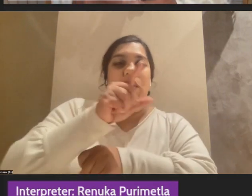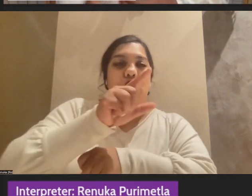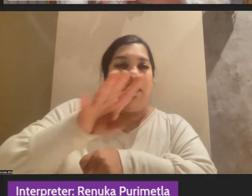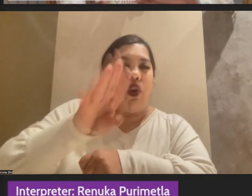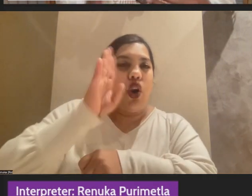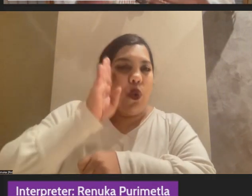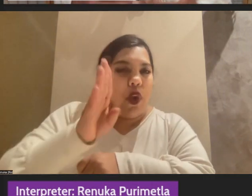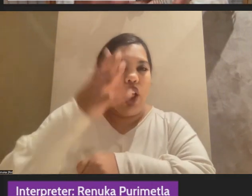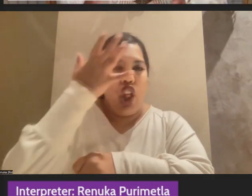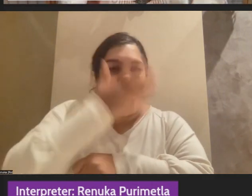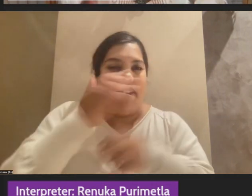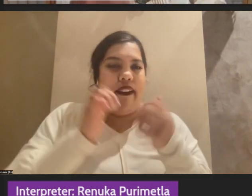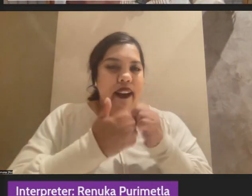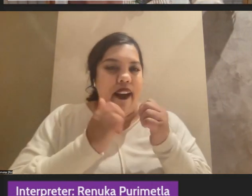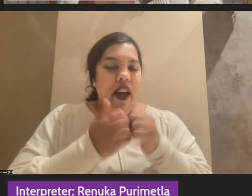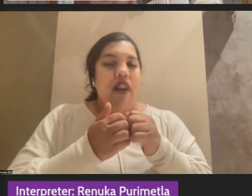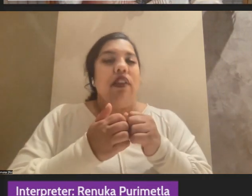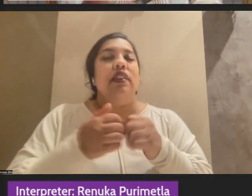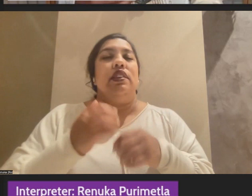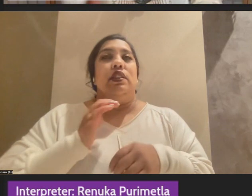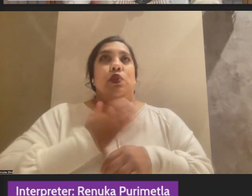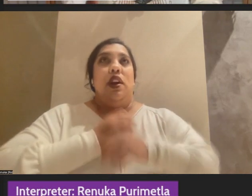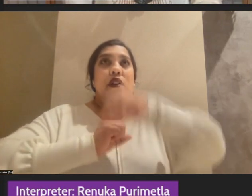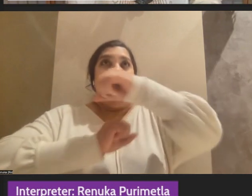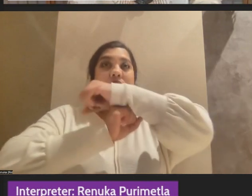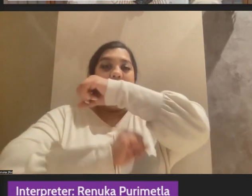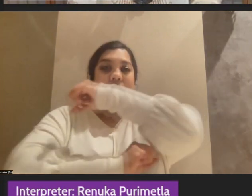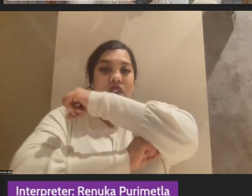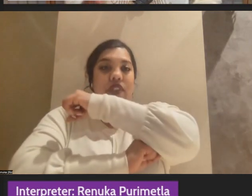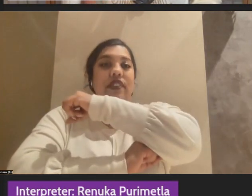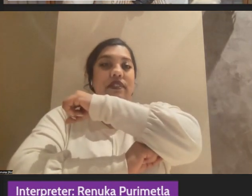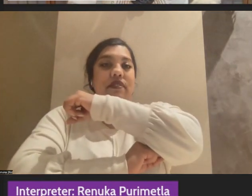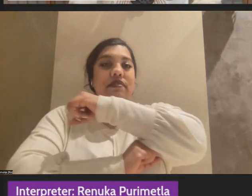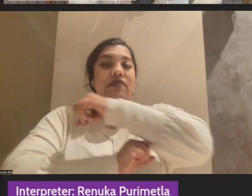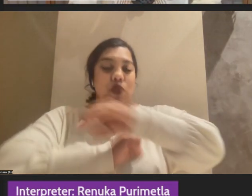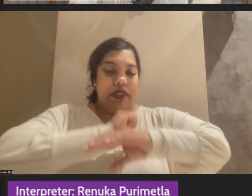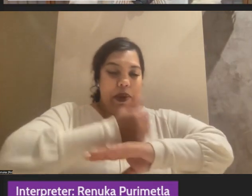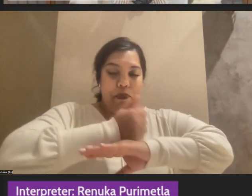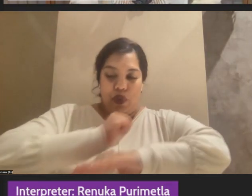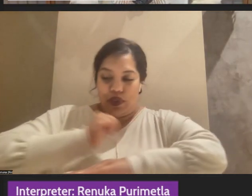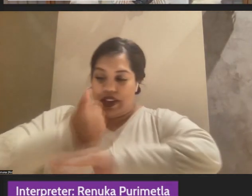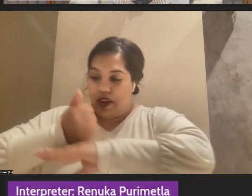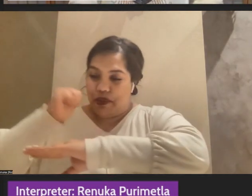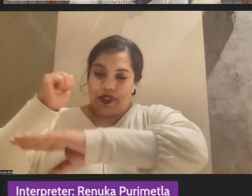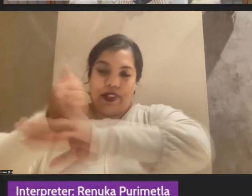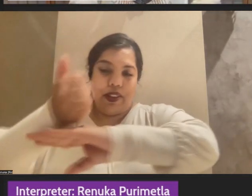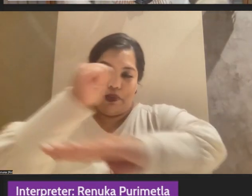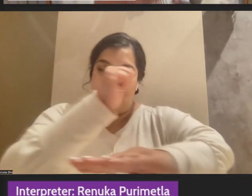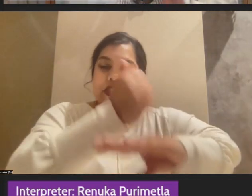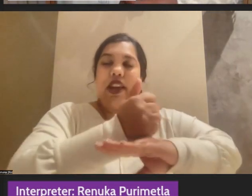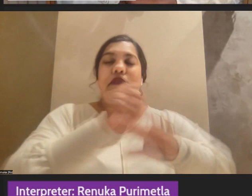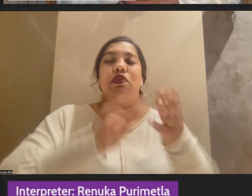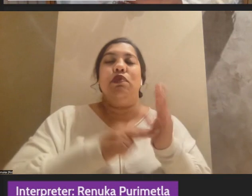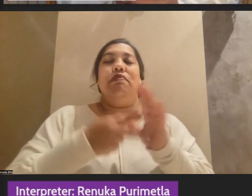the foundation to ensure the inevitability of it? So that if I say 2024 is a